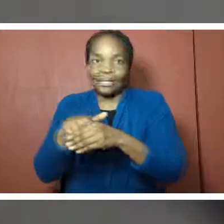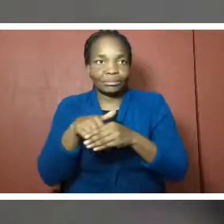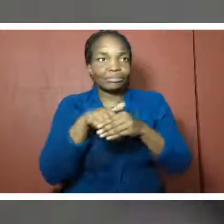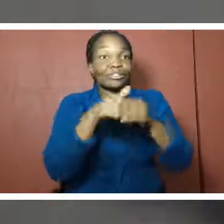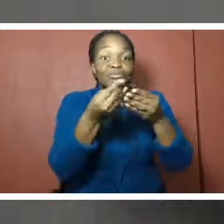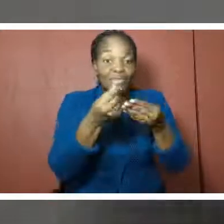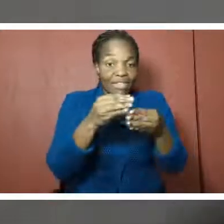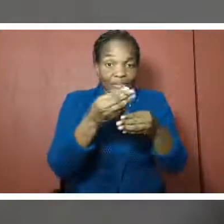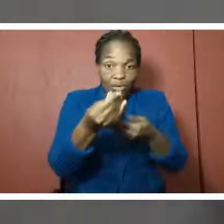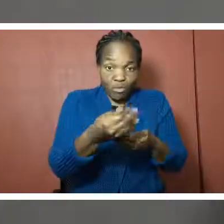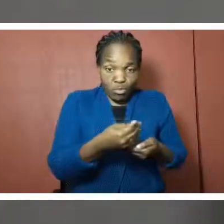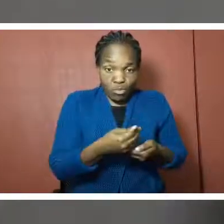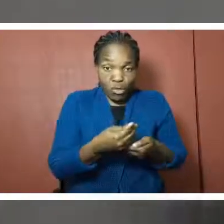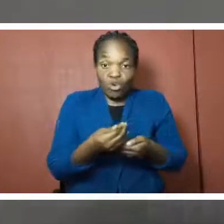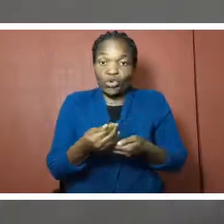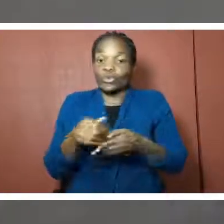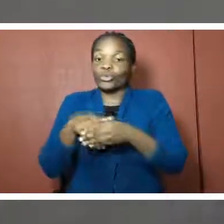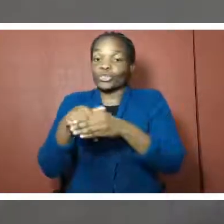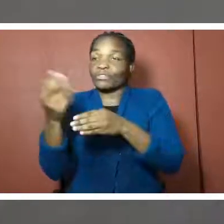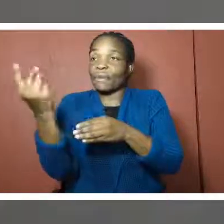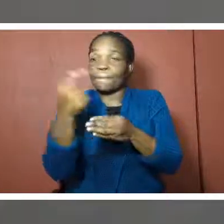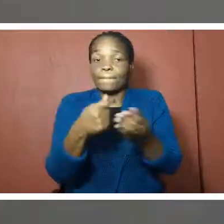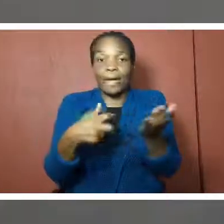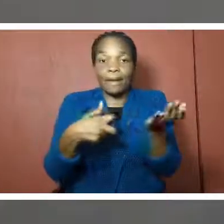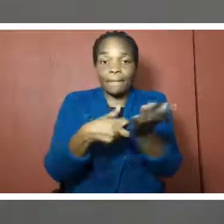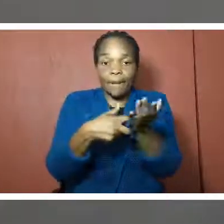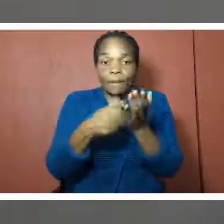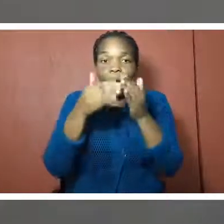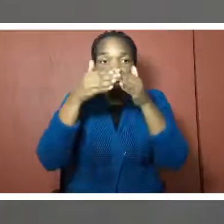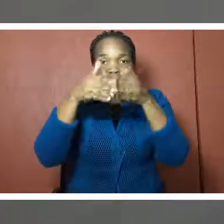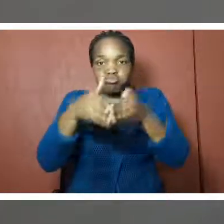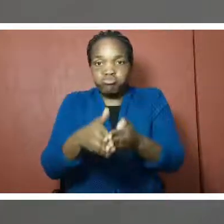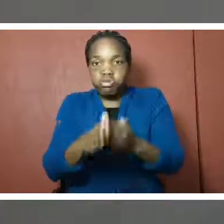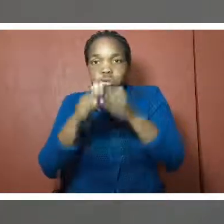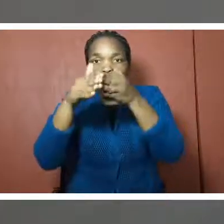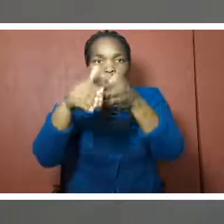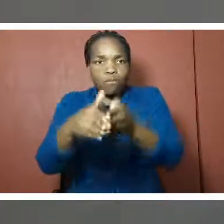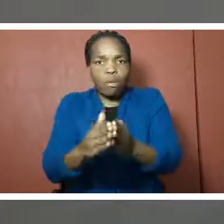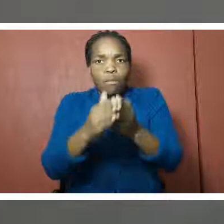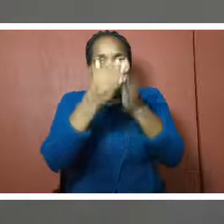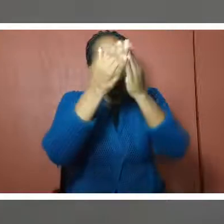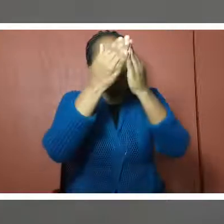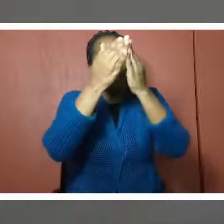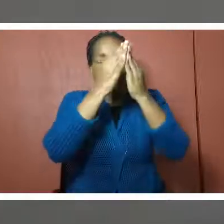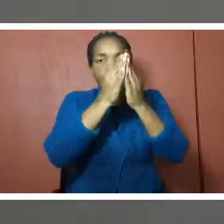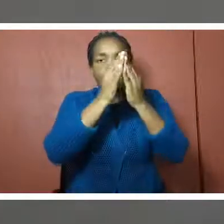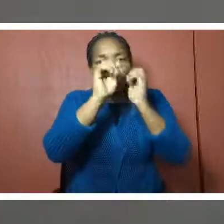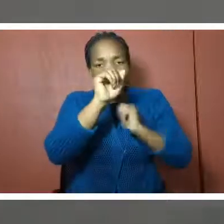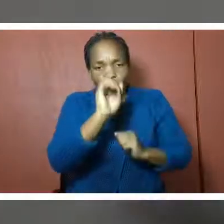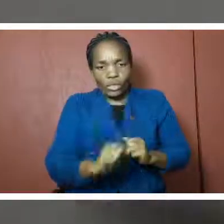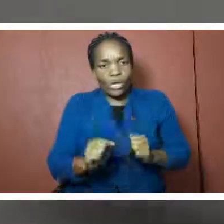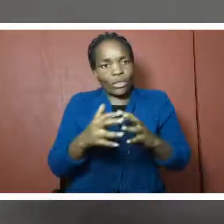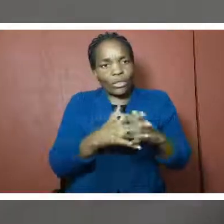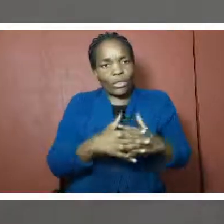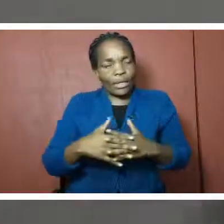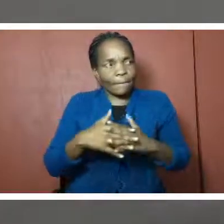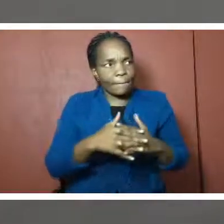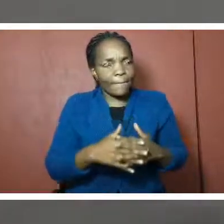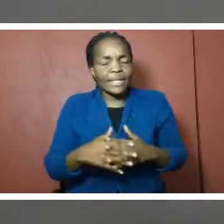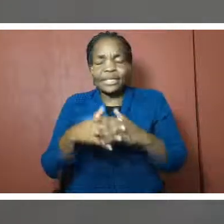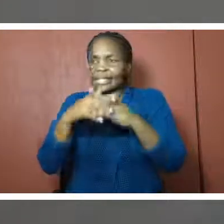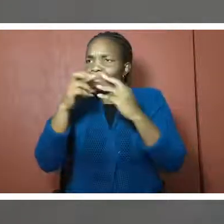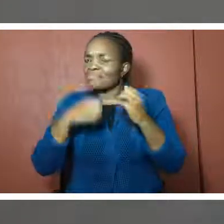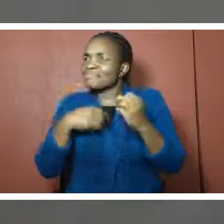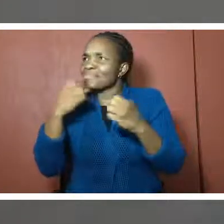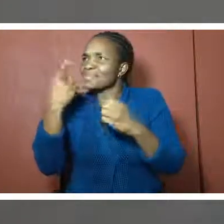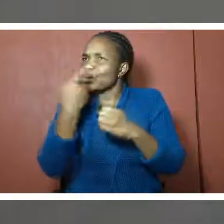money. Yeah. Let's say you buy a ticket for ship, and then you ship over to South America. You know, I've been all over in